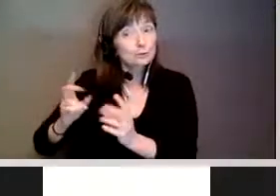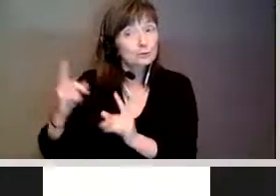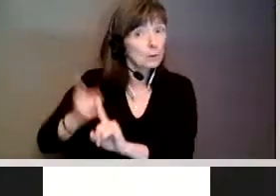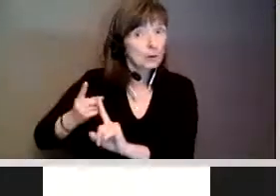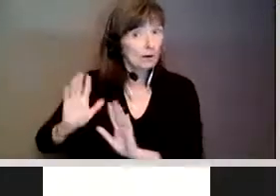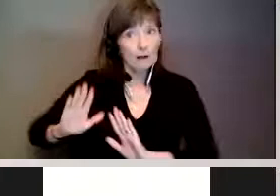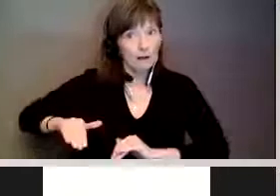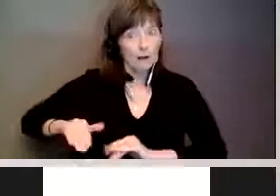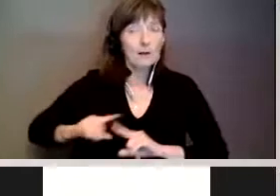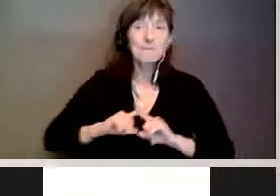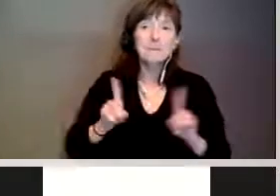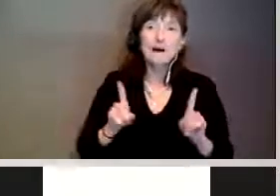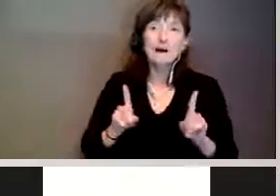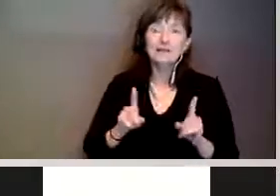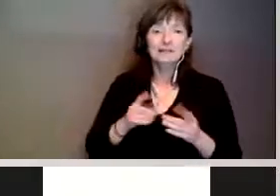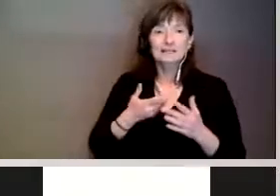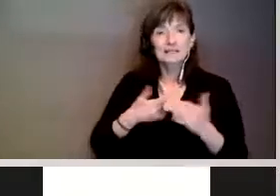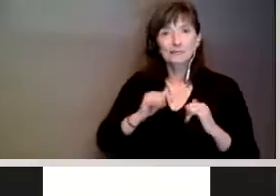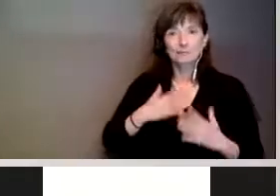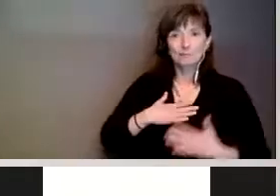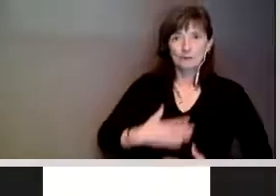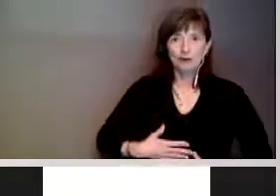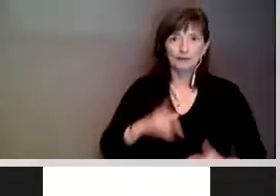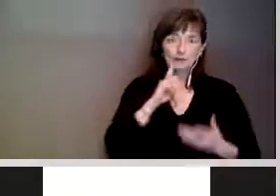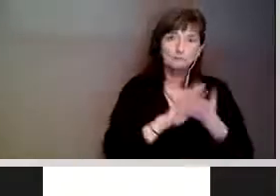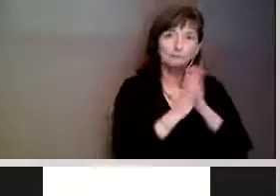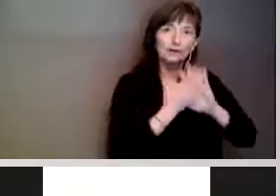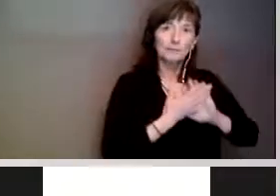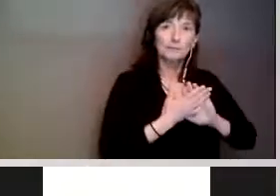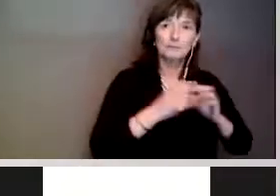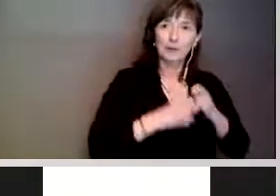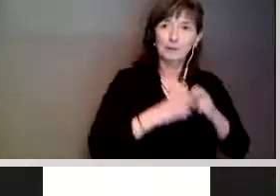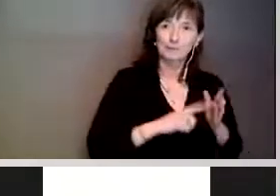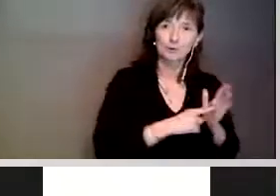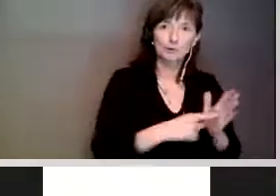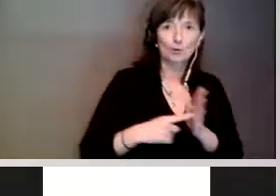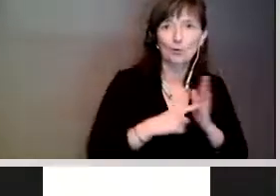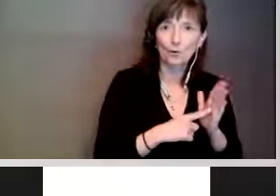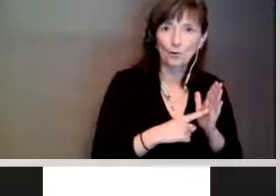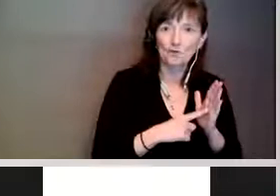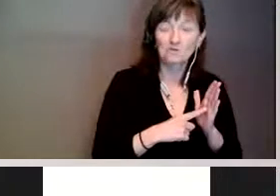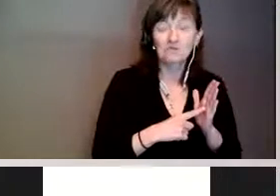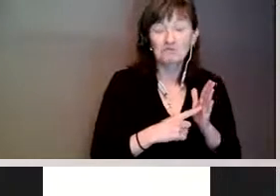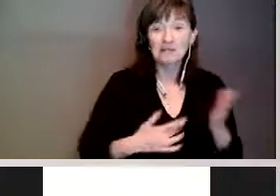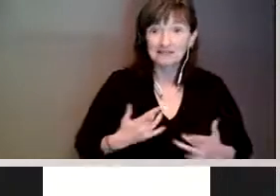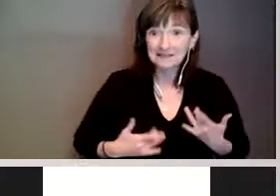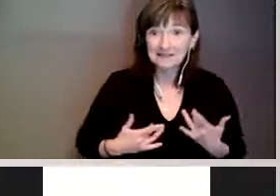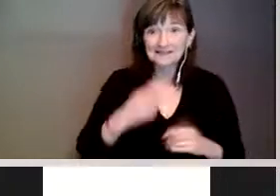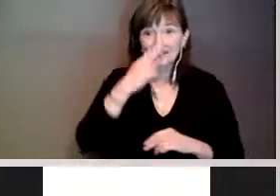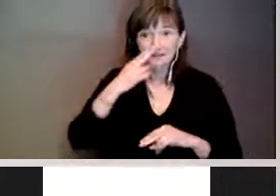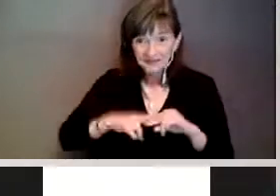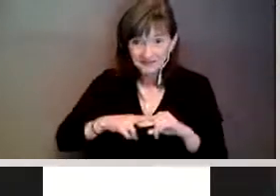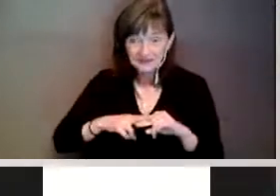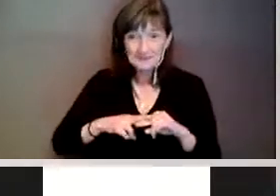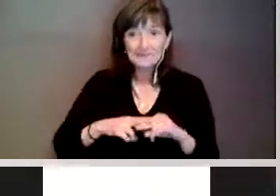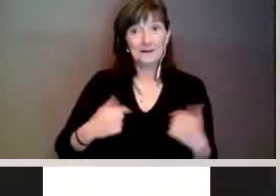to embody them. So it's an exciting, it's a fun process. And for me as a